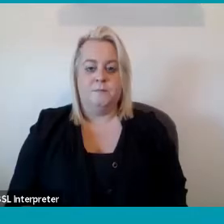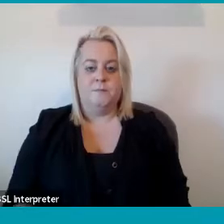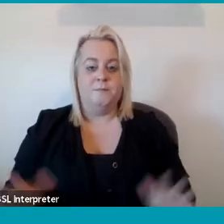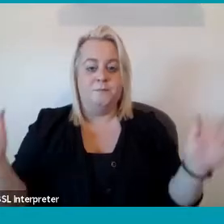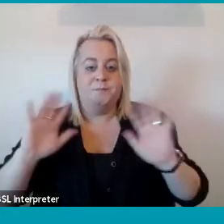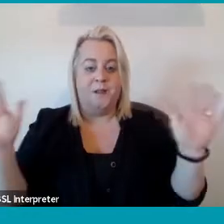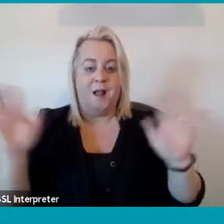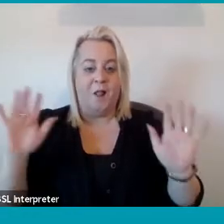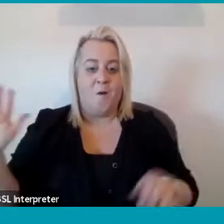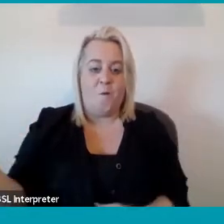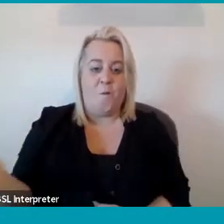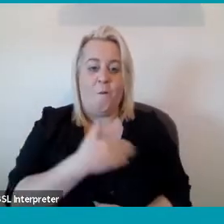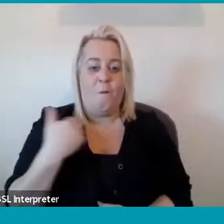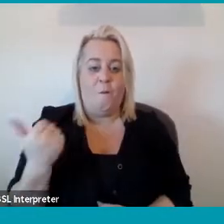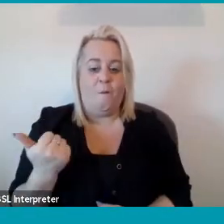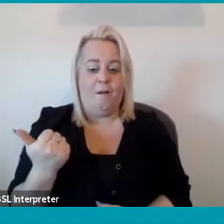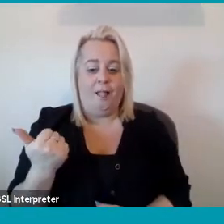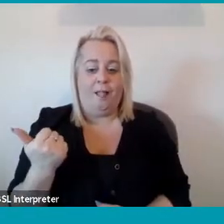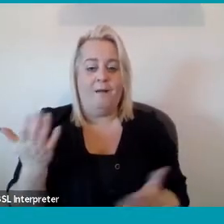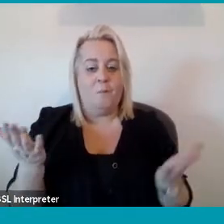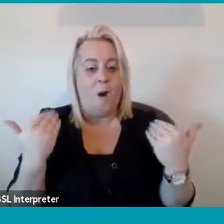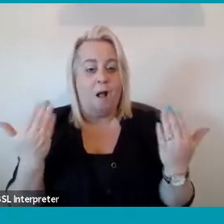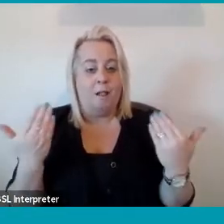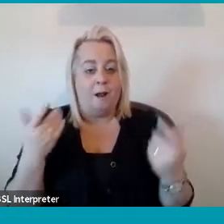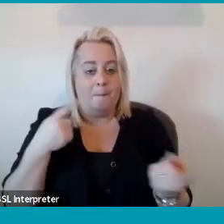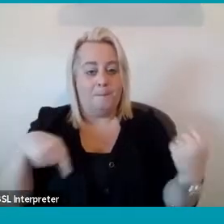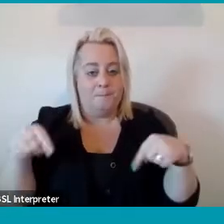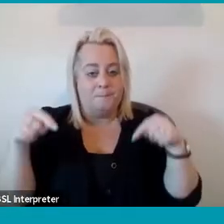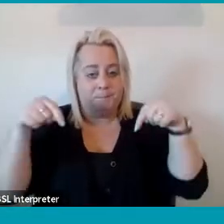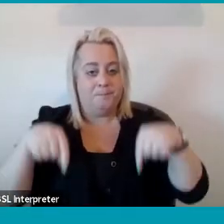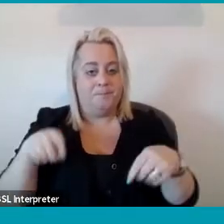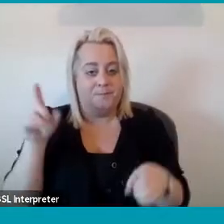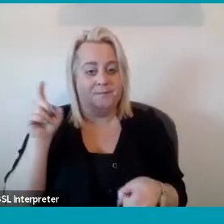Well, hello everybody, and a very warm welcome to the